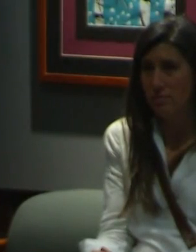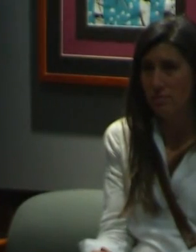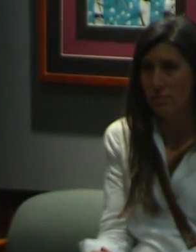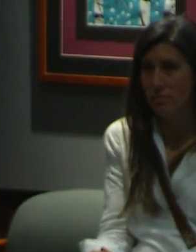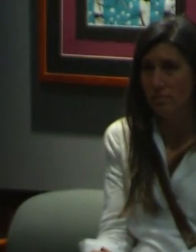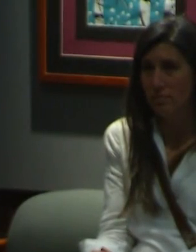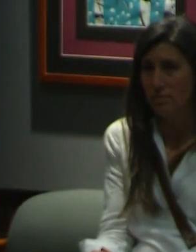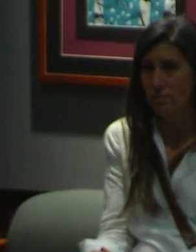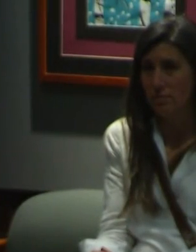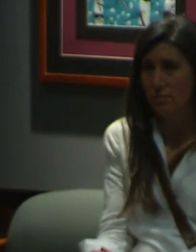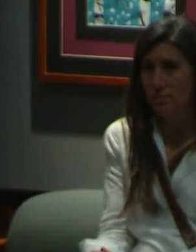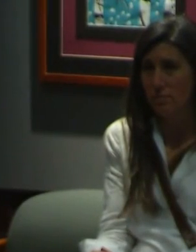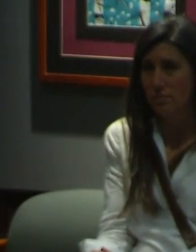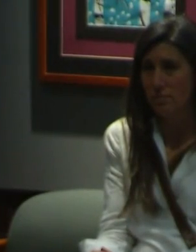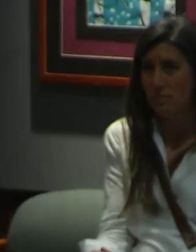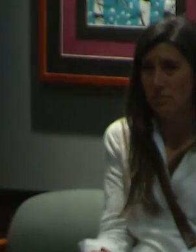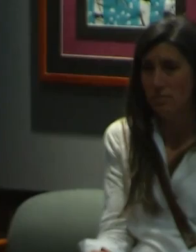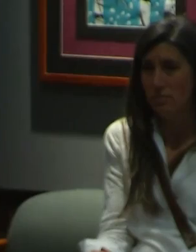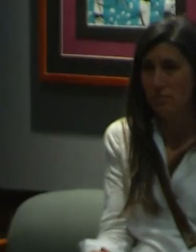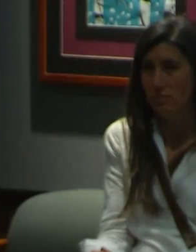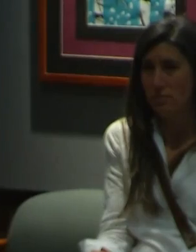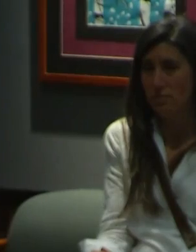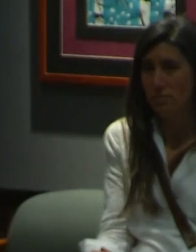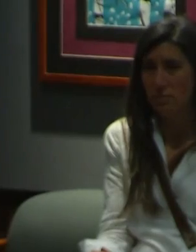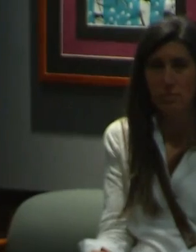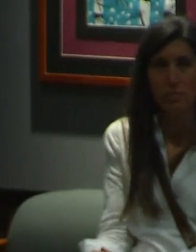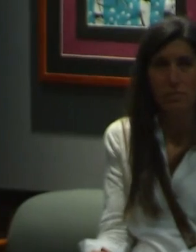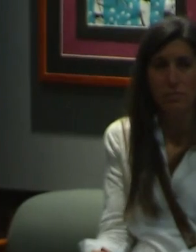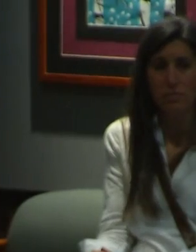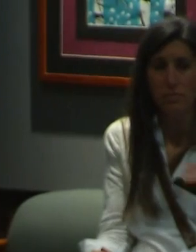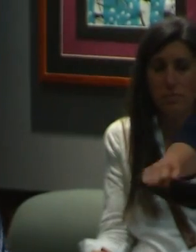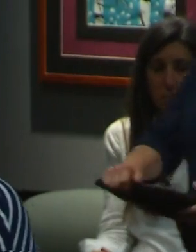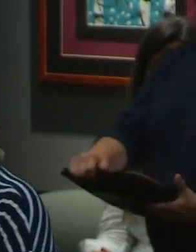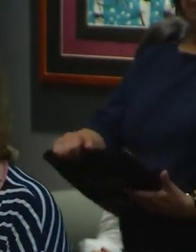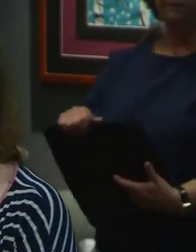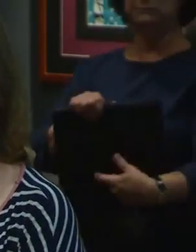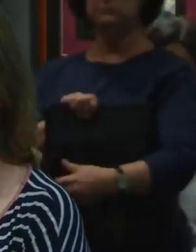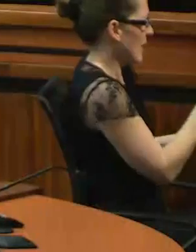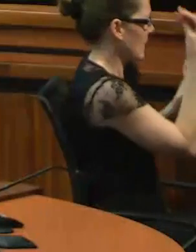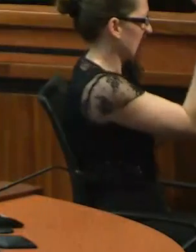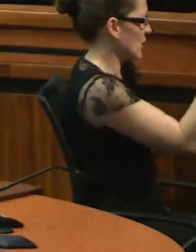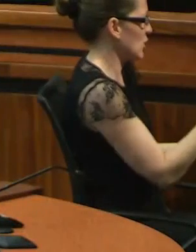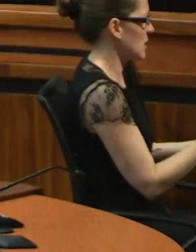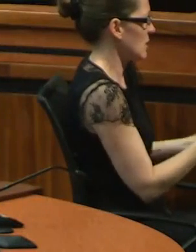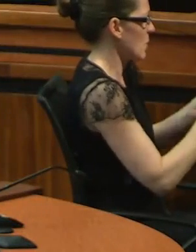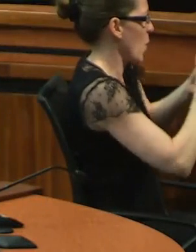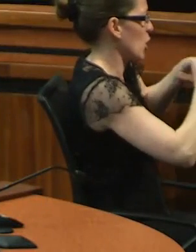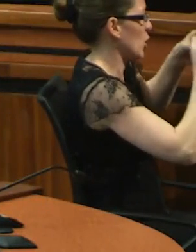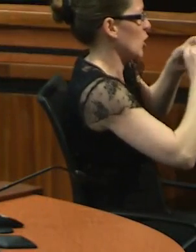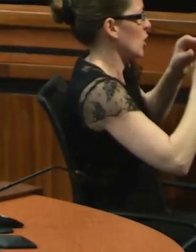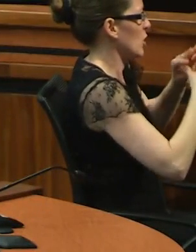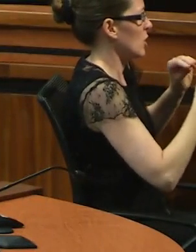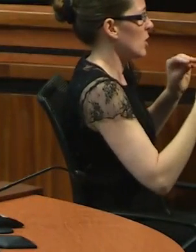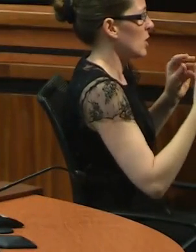how we should report that information to you. I would say I will defer to the county as far as the actual points of contact.